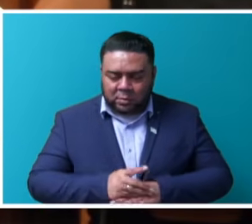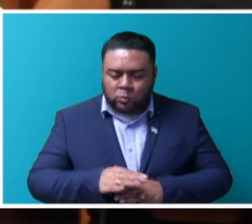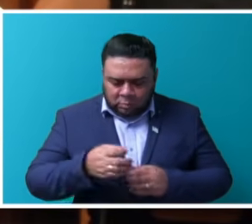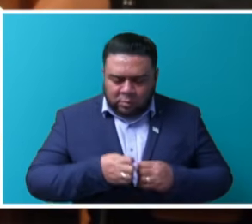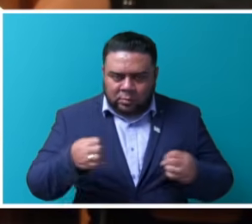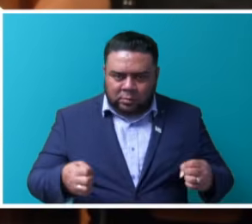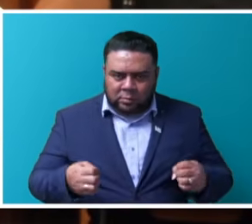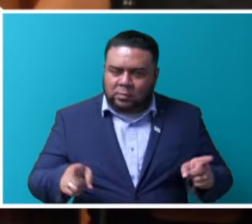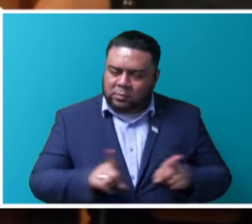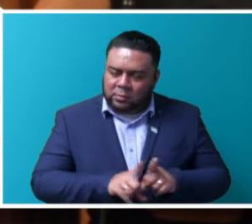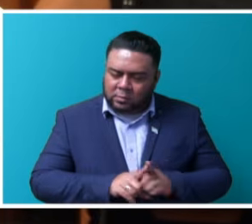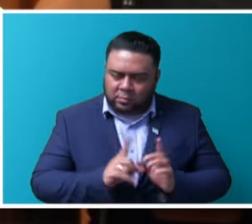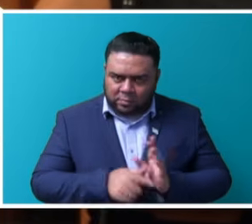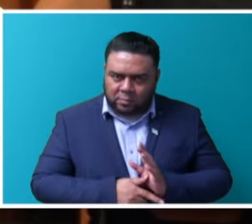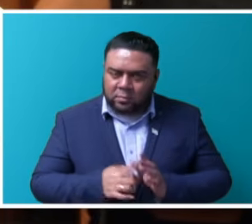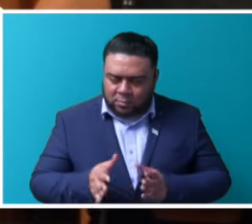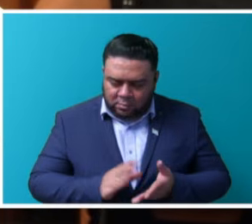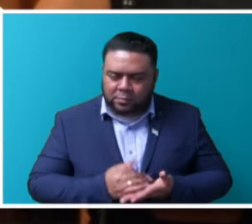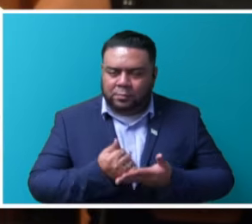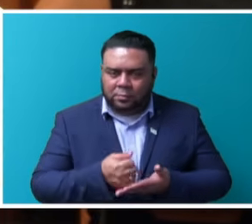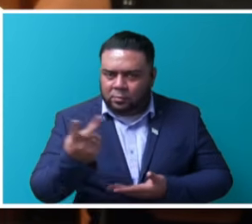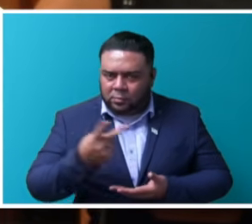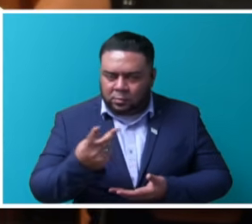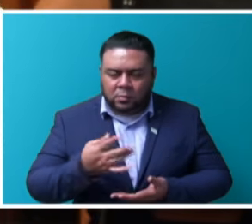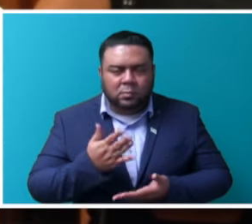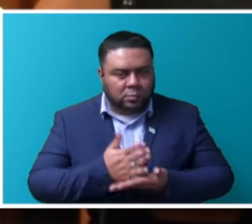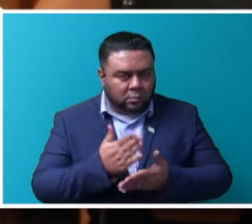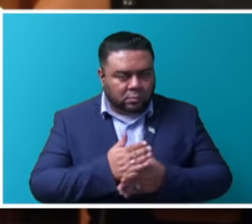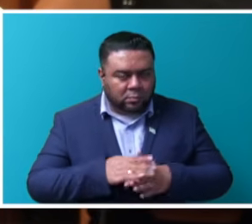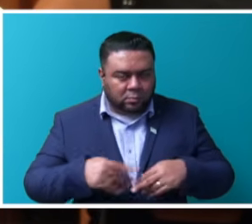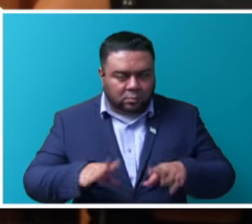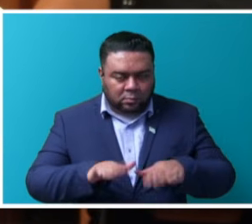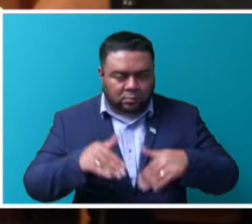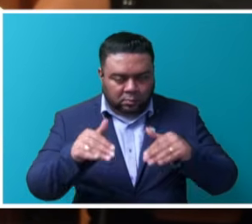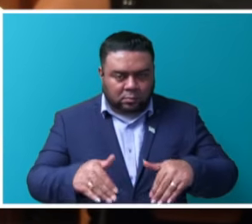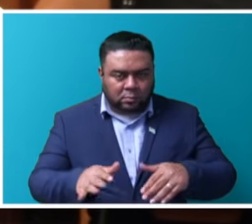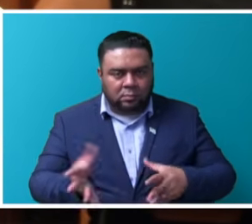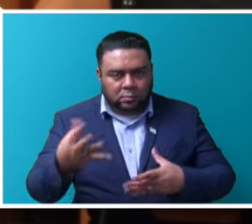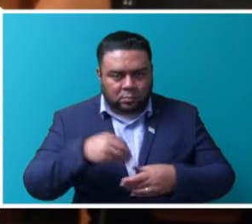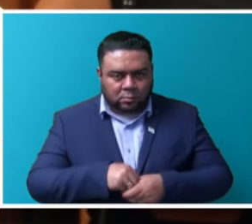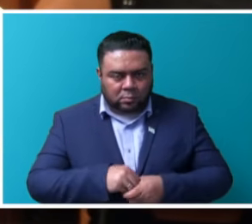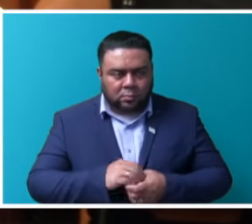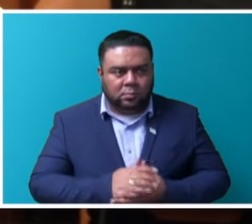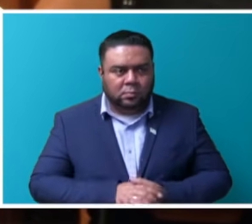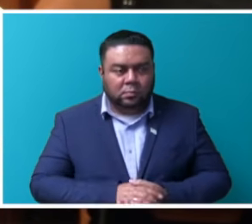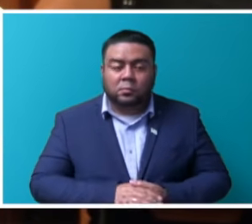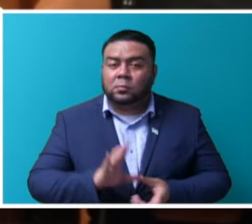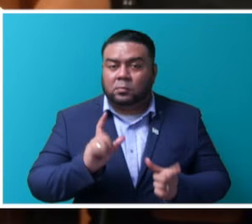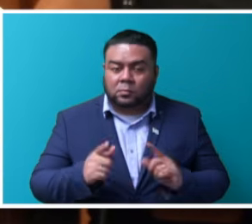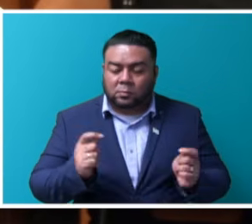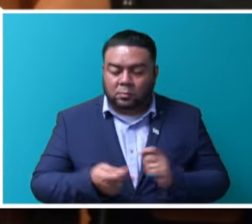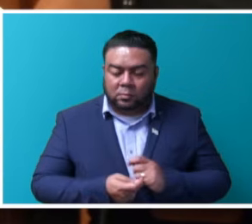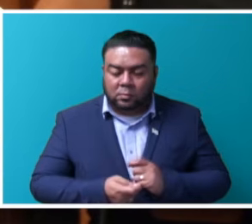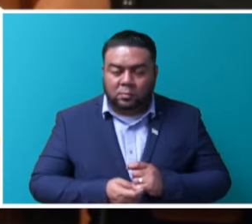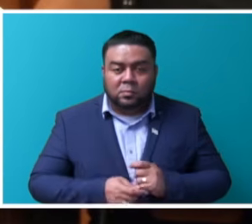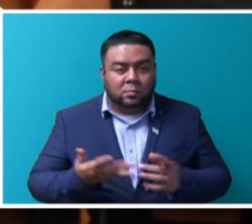up till the same period. These incentives support both workforce participation and social inclusion. For our